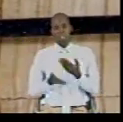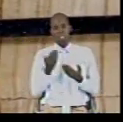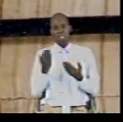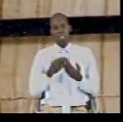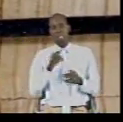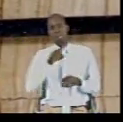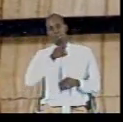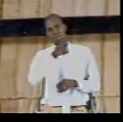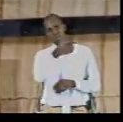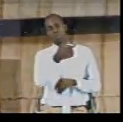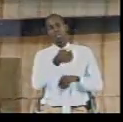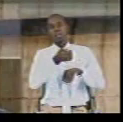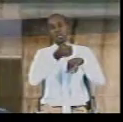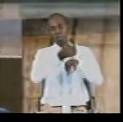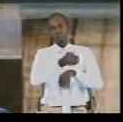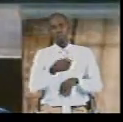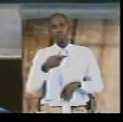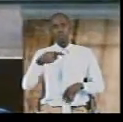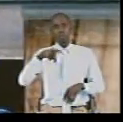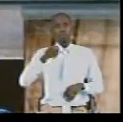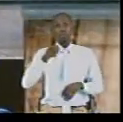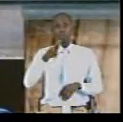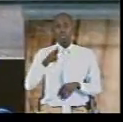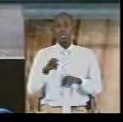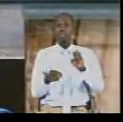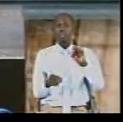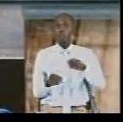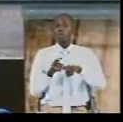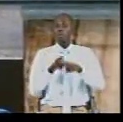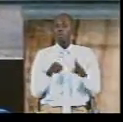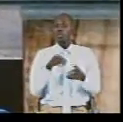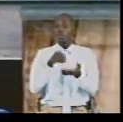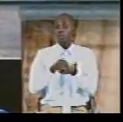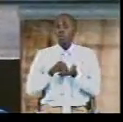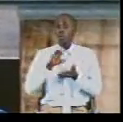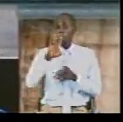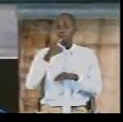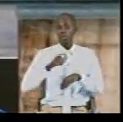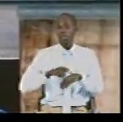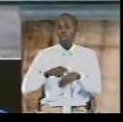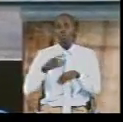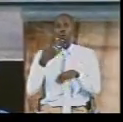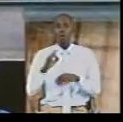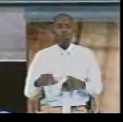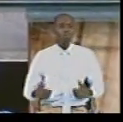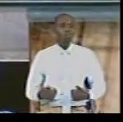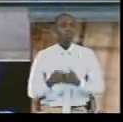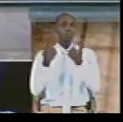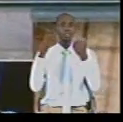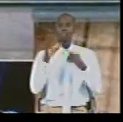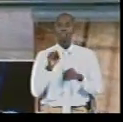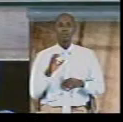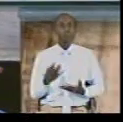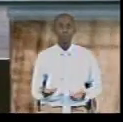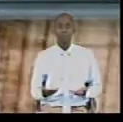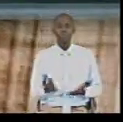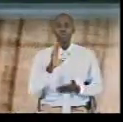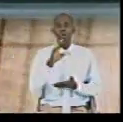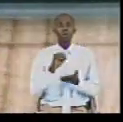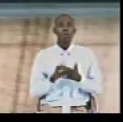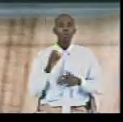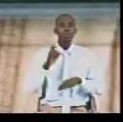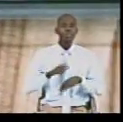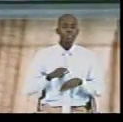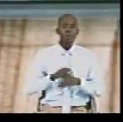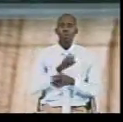and for you to understand in your own moment of confrontation, in your moment of when people